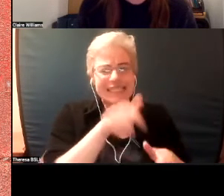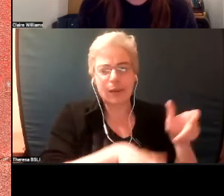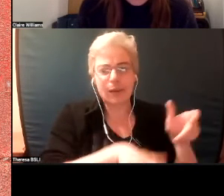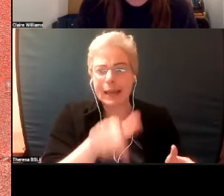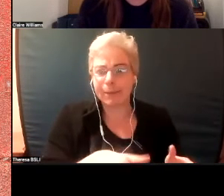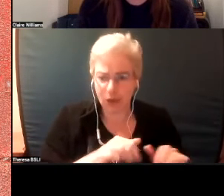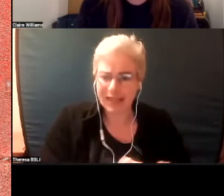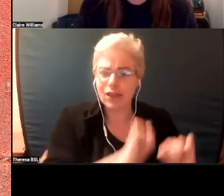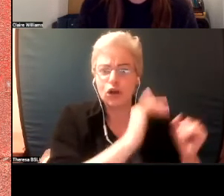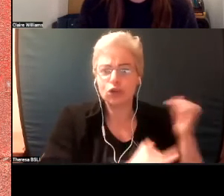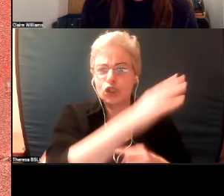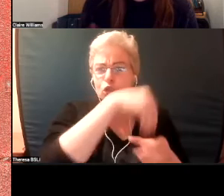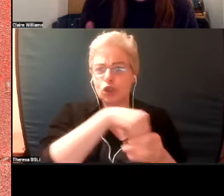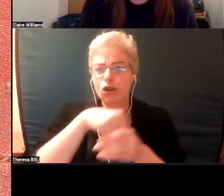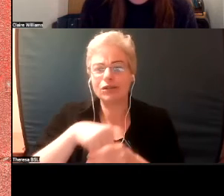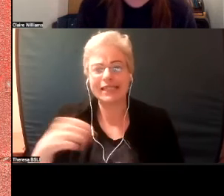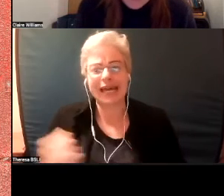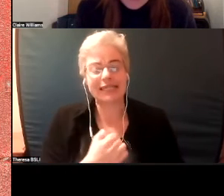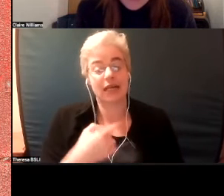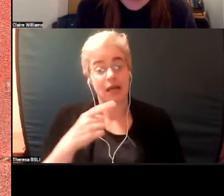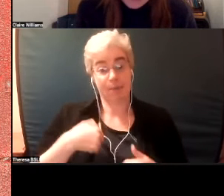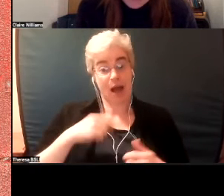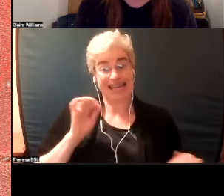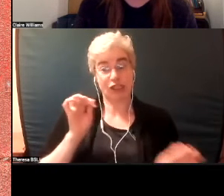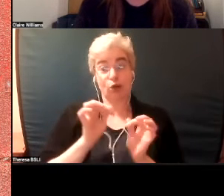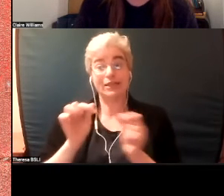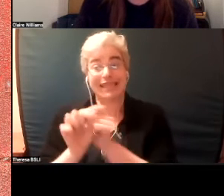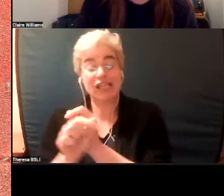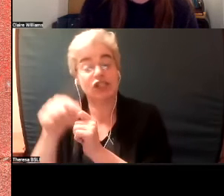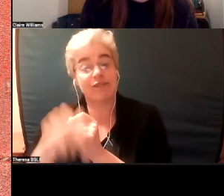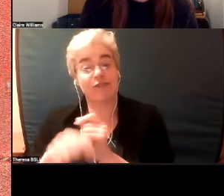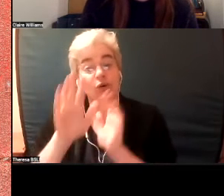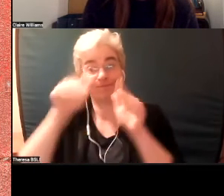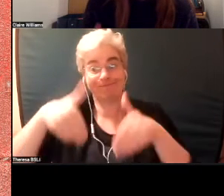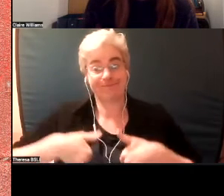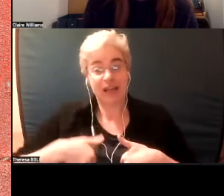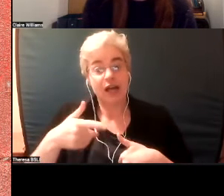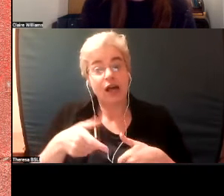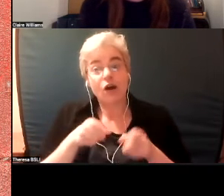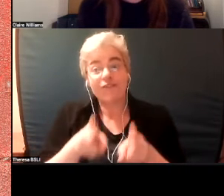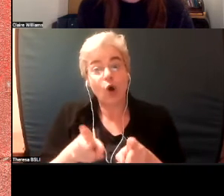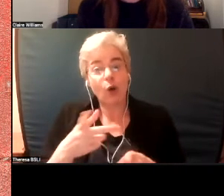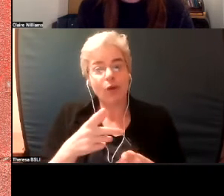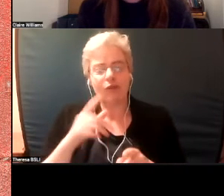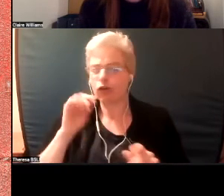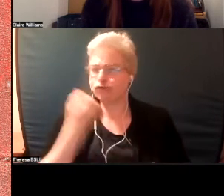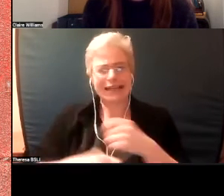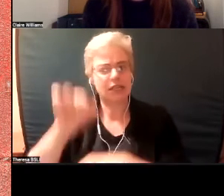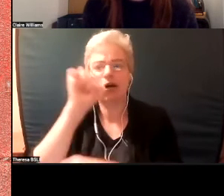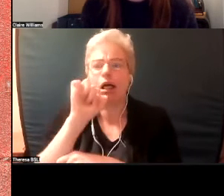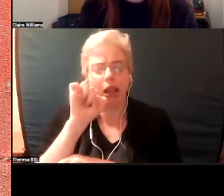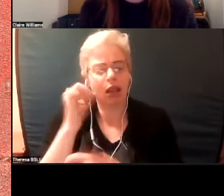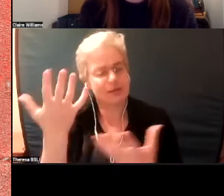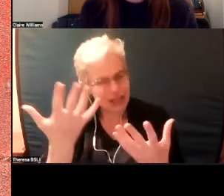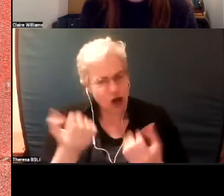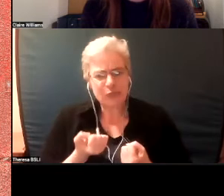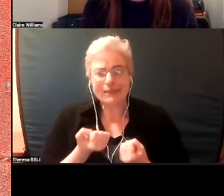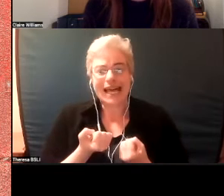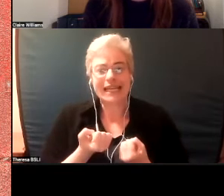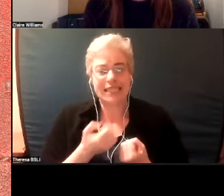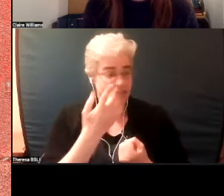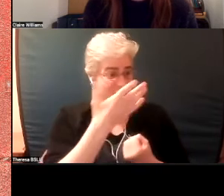social context. My interpretation of this for autistic people is the form of a radical hospitality that does not require them